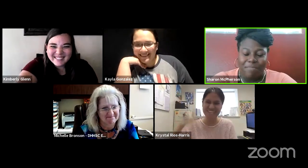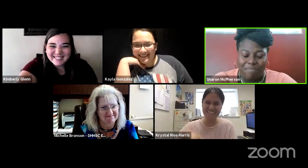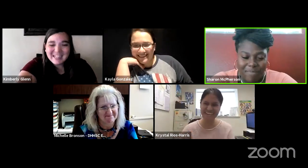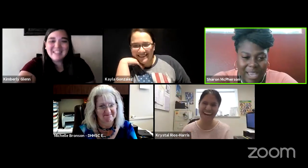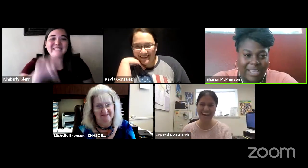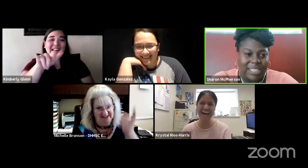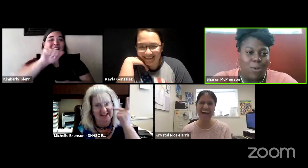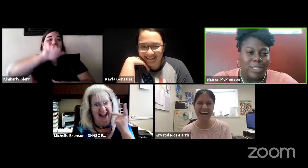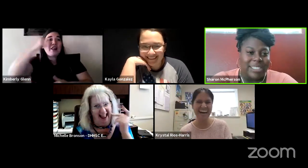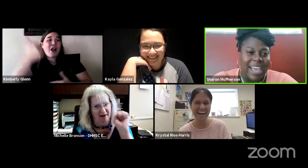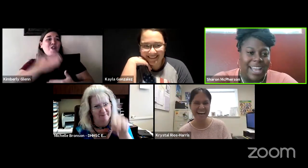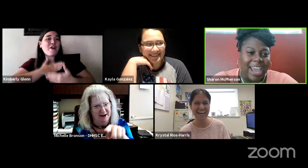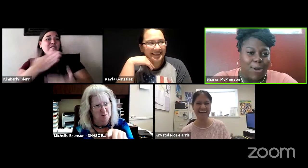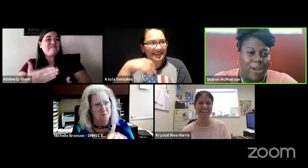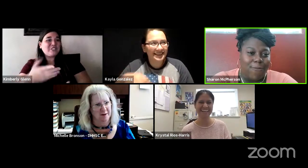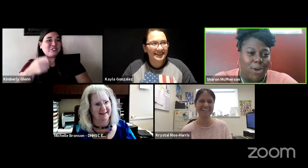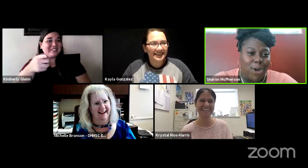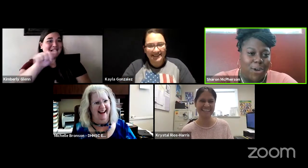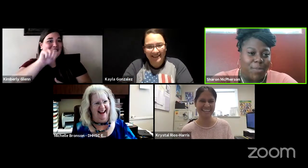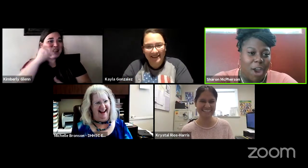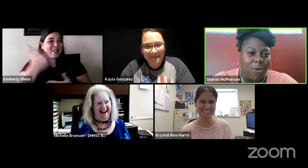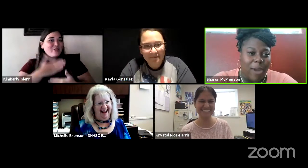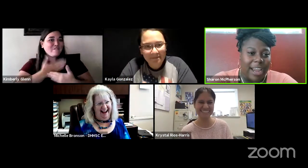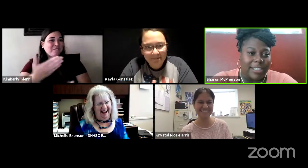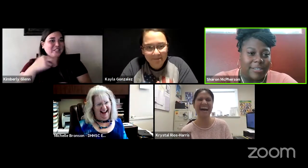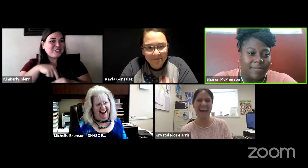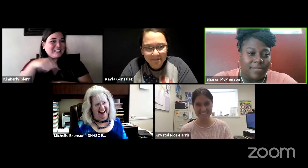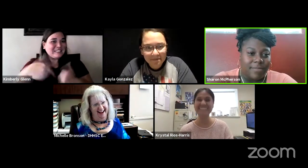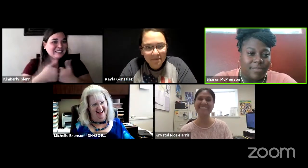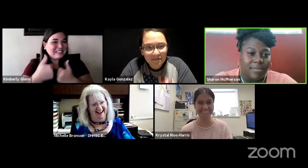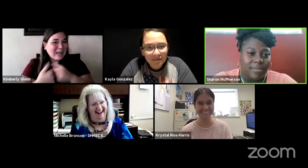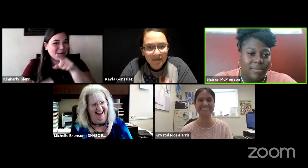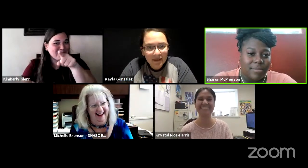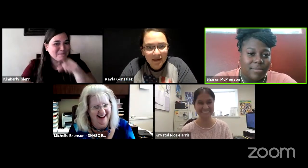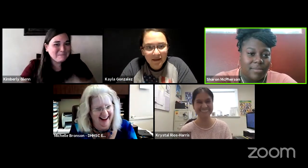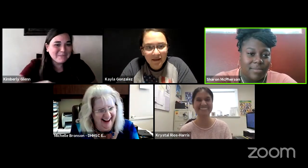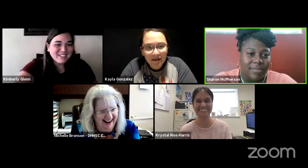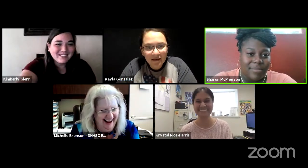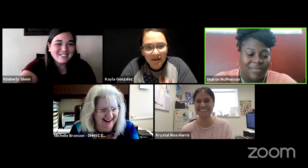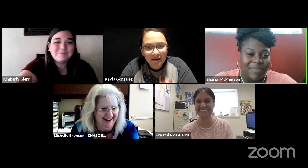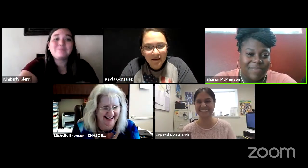Yep. Sports is that category for her. All right.